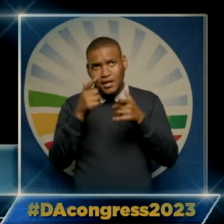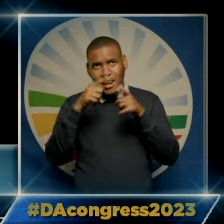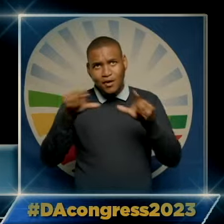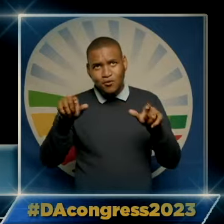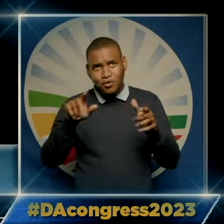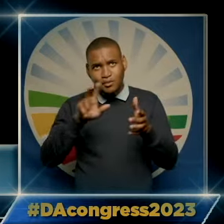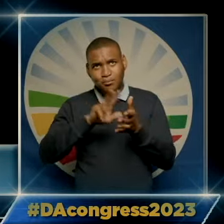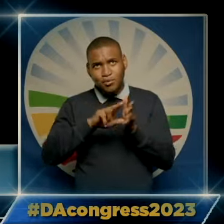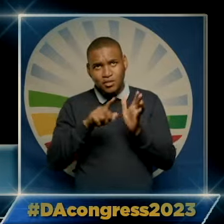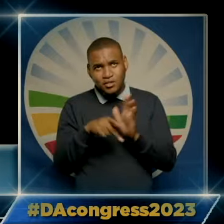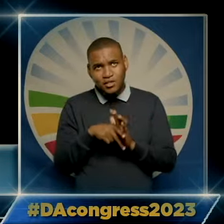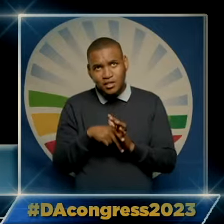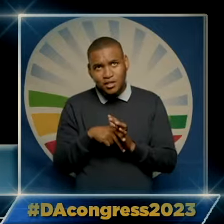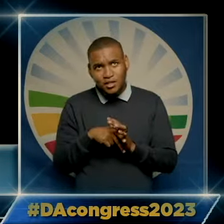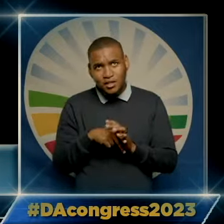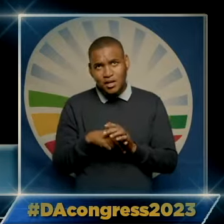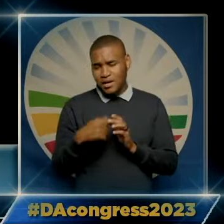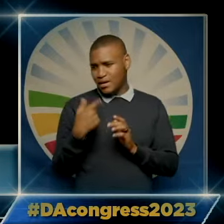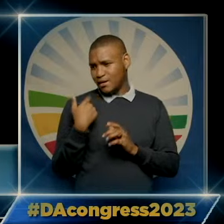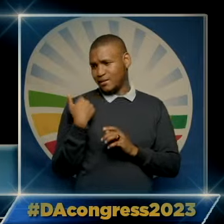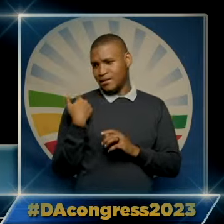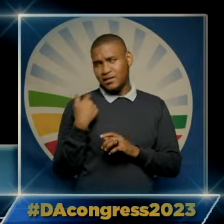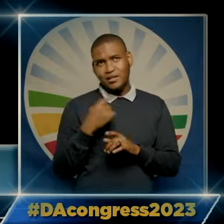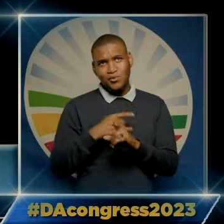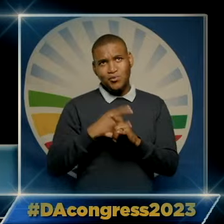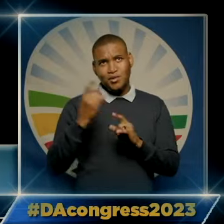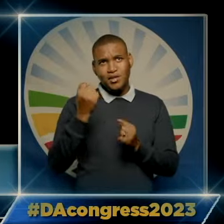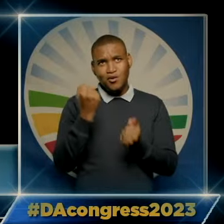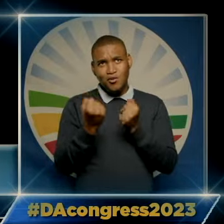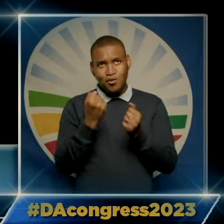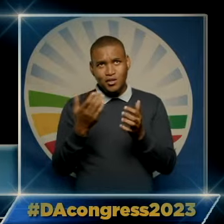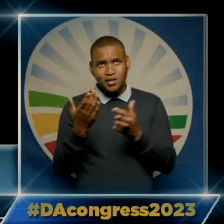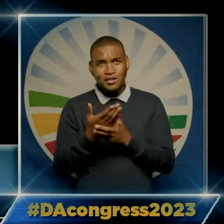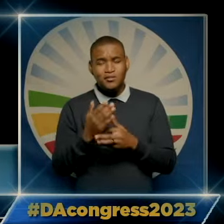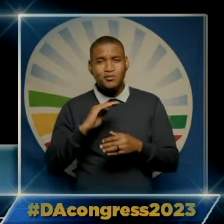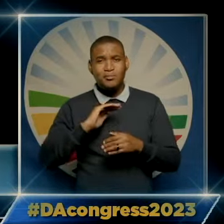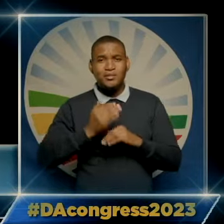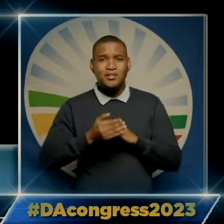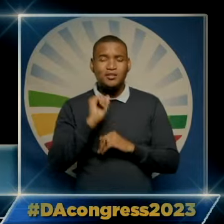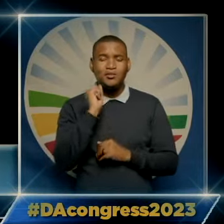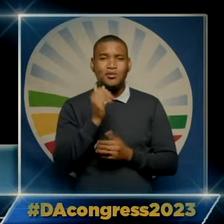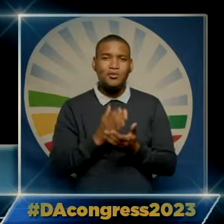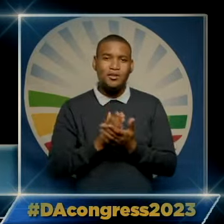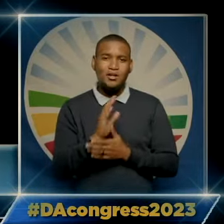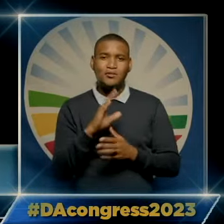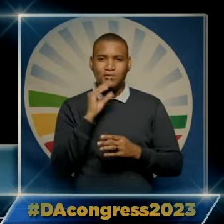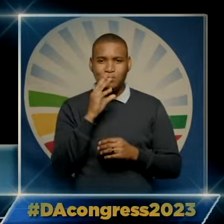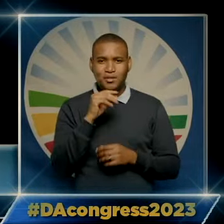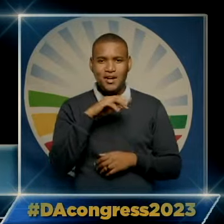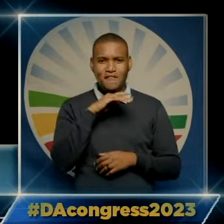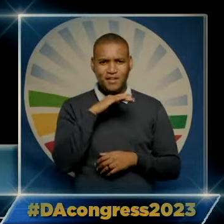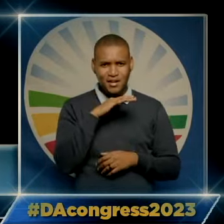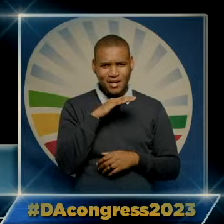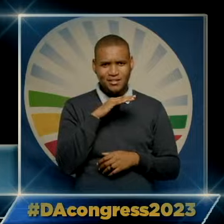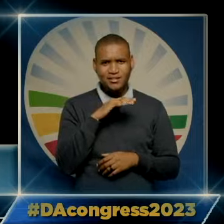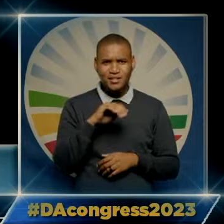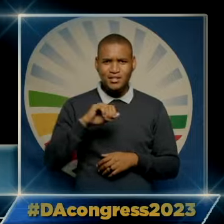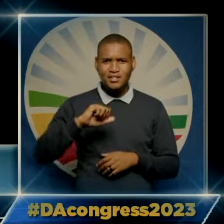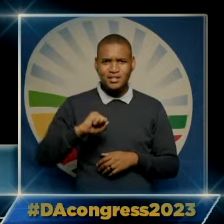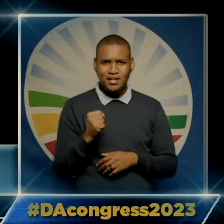policy. Recently winning a court case to protect your right to speak Afrikaans at